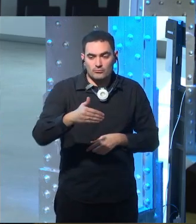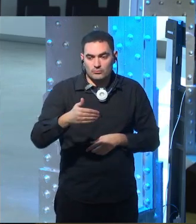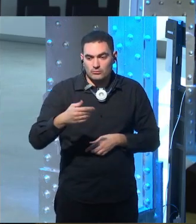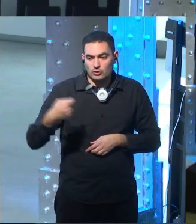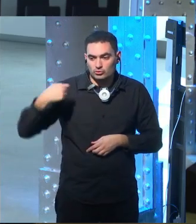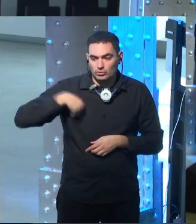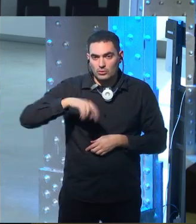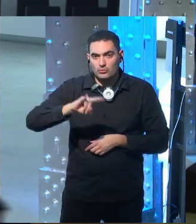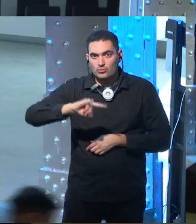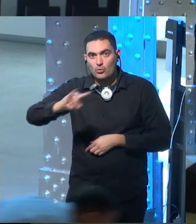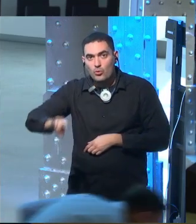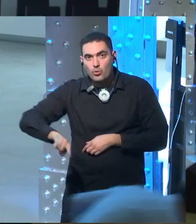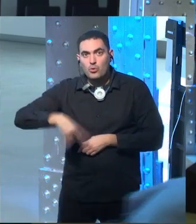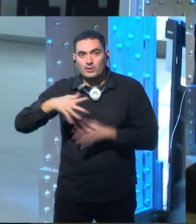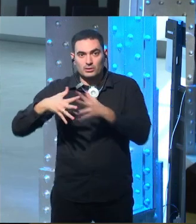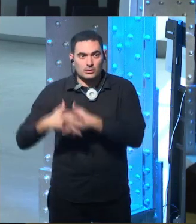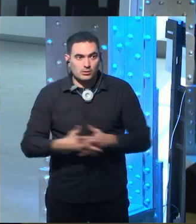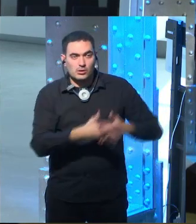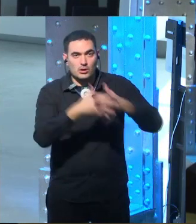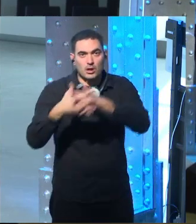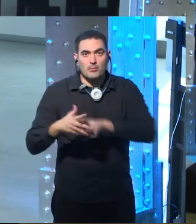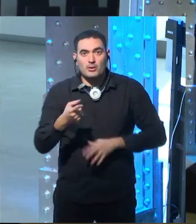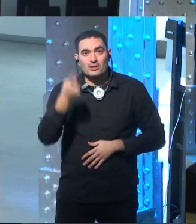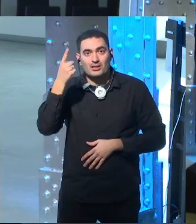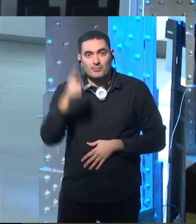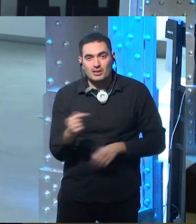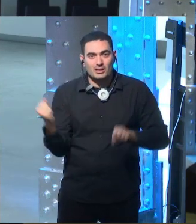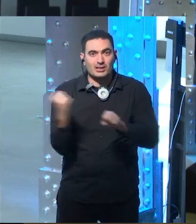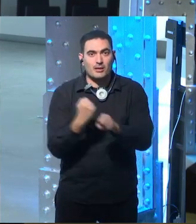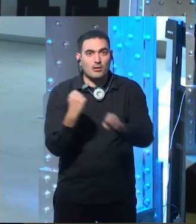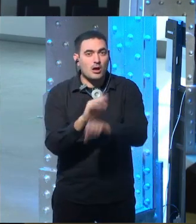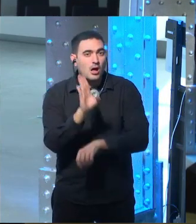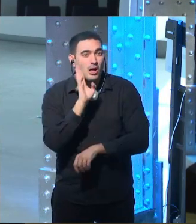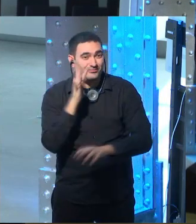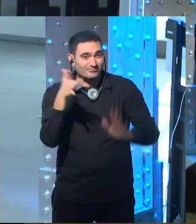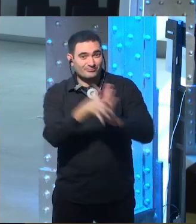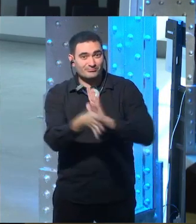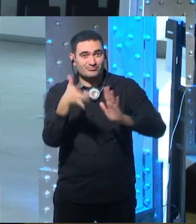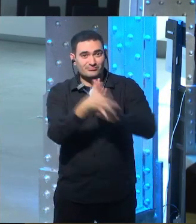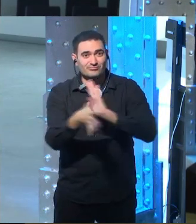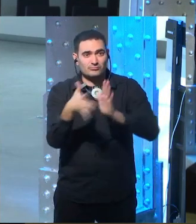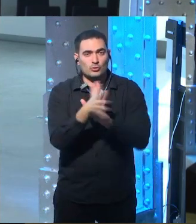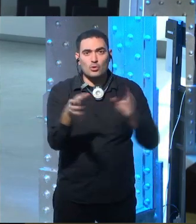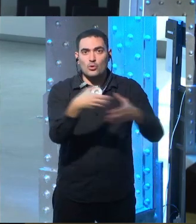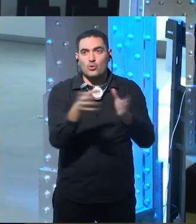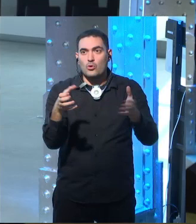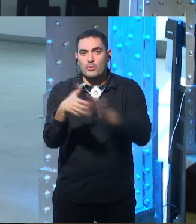But also, those jobs tend to emerge in different places from